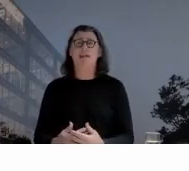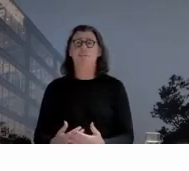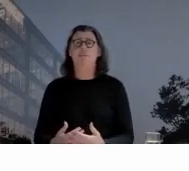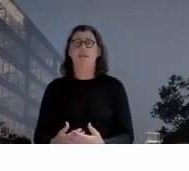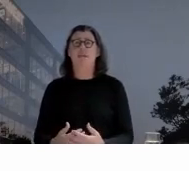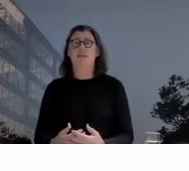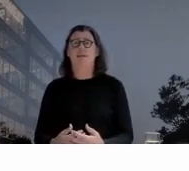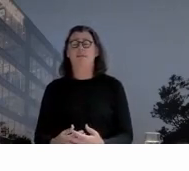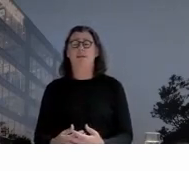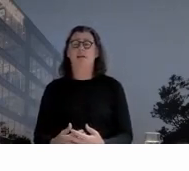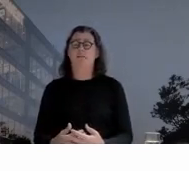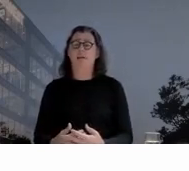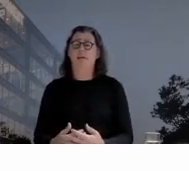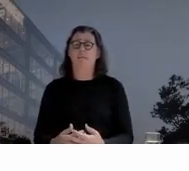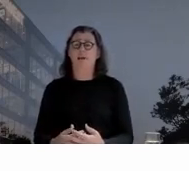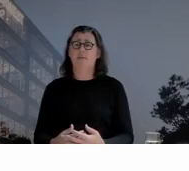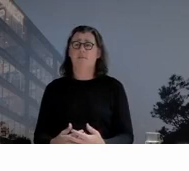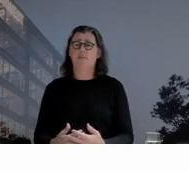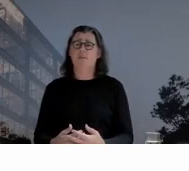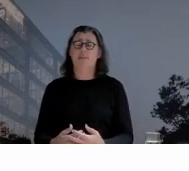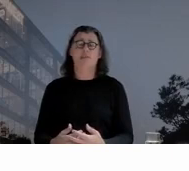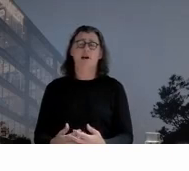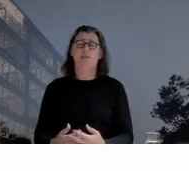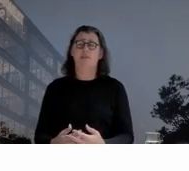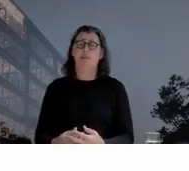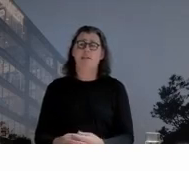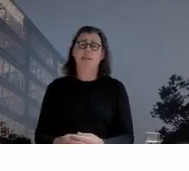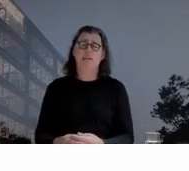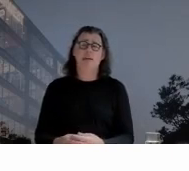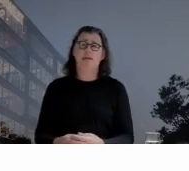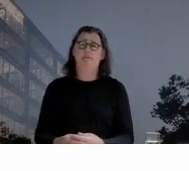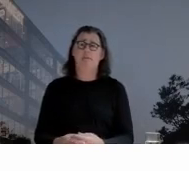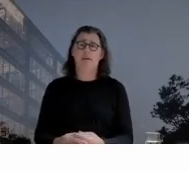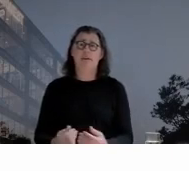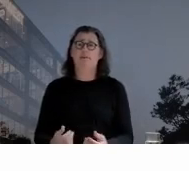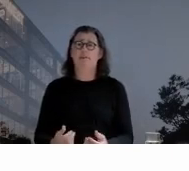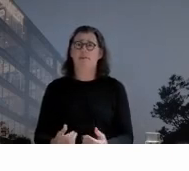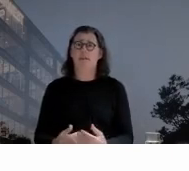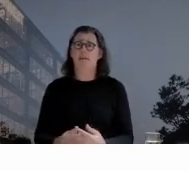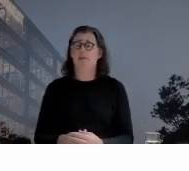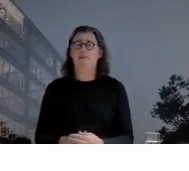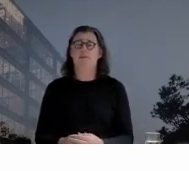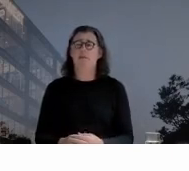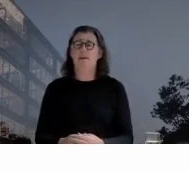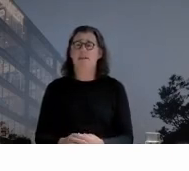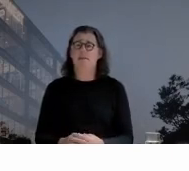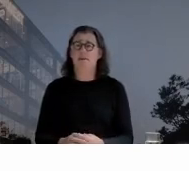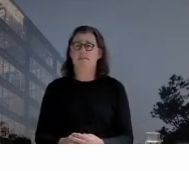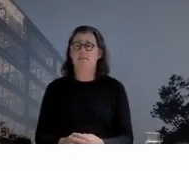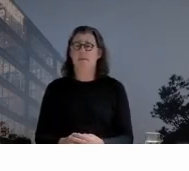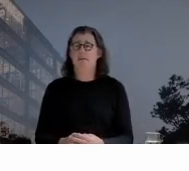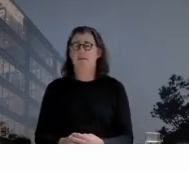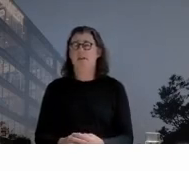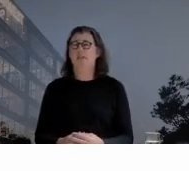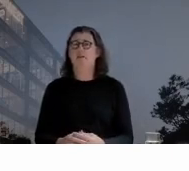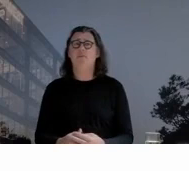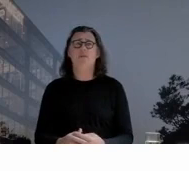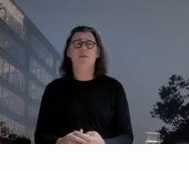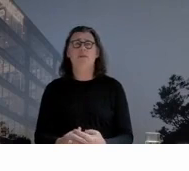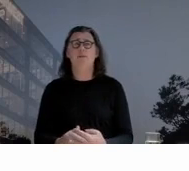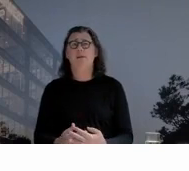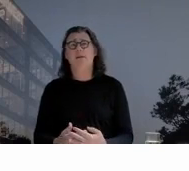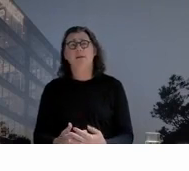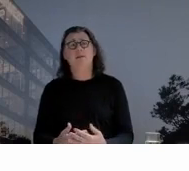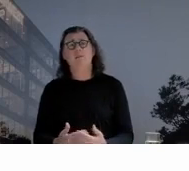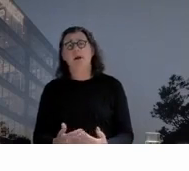construction. 80% of the life cycle impact of a building is locked in that foundational stage up to schematic design. So that's when